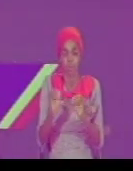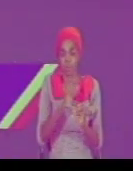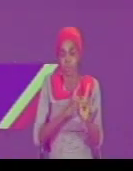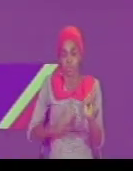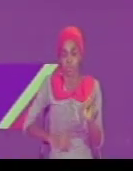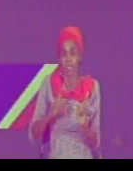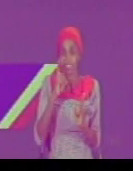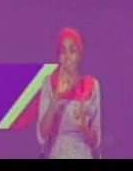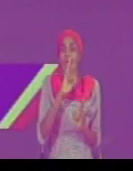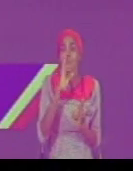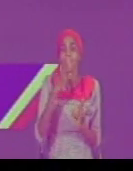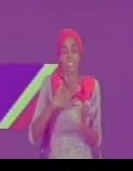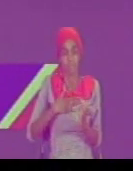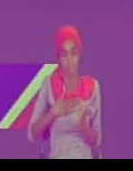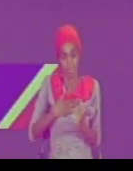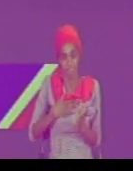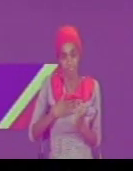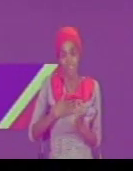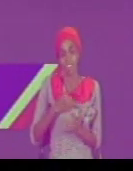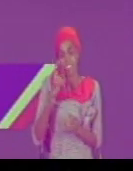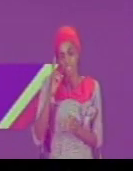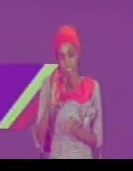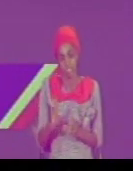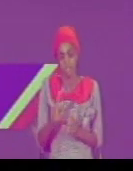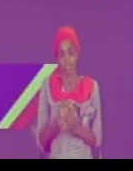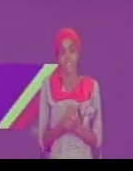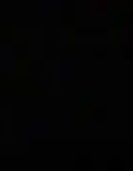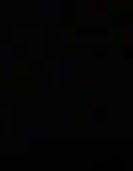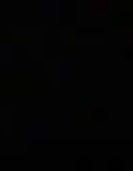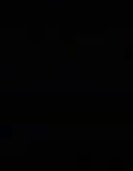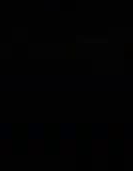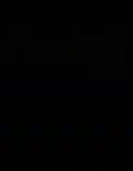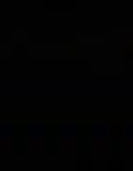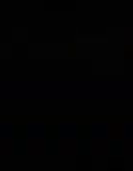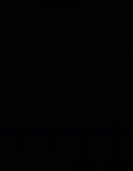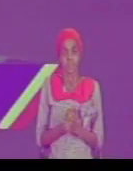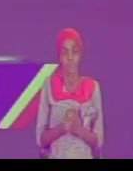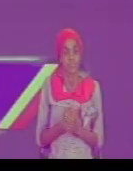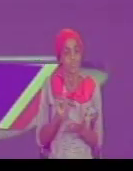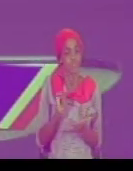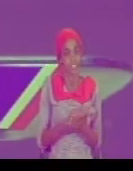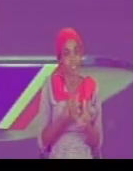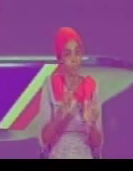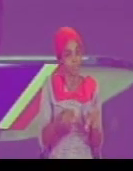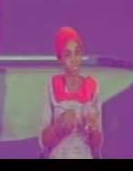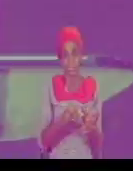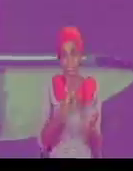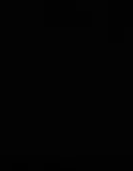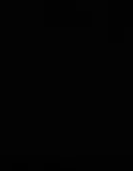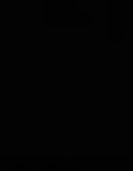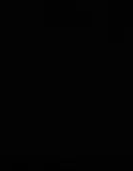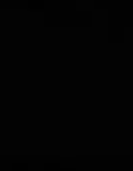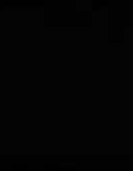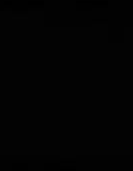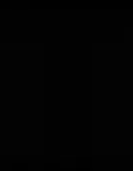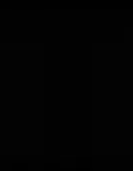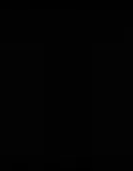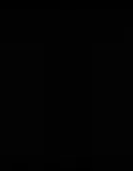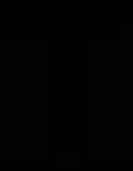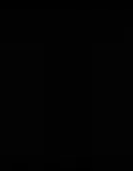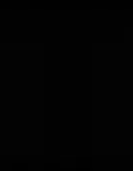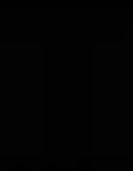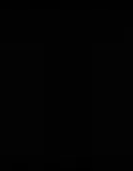same soul. That's not a drunkard. That's not a smoker. That's not a person